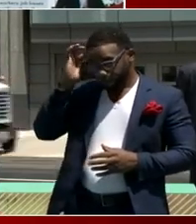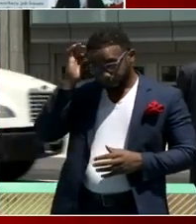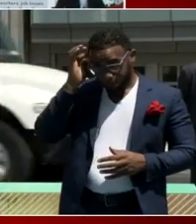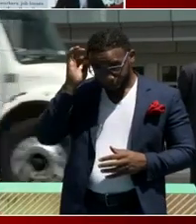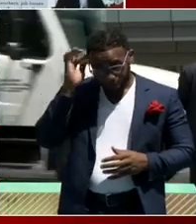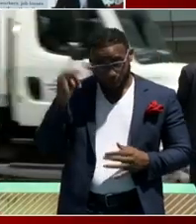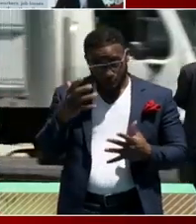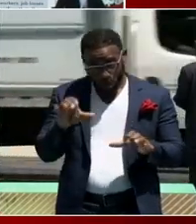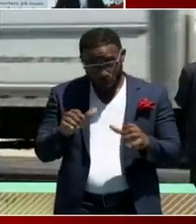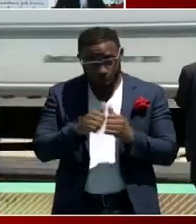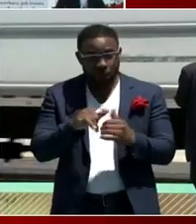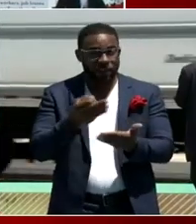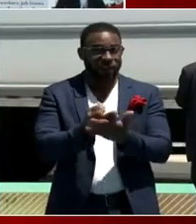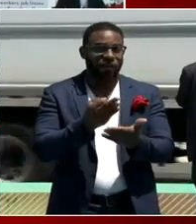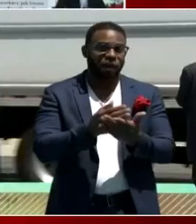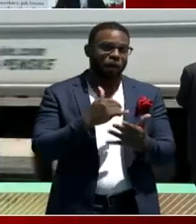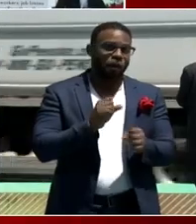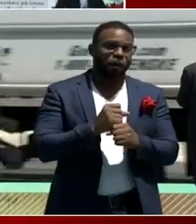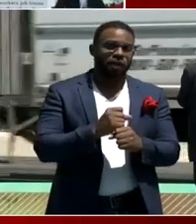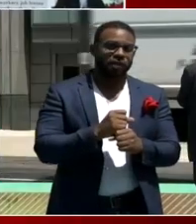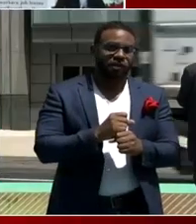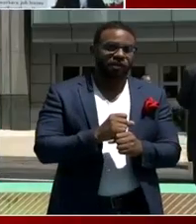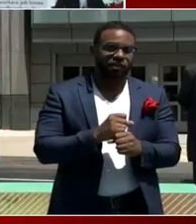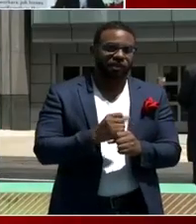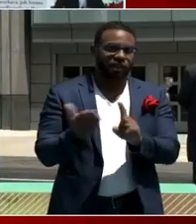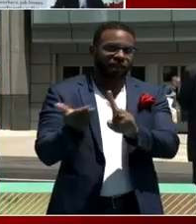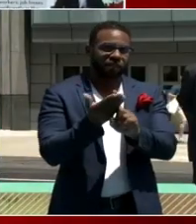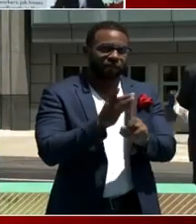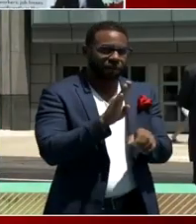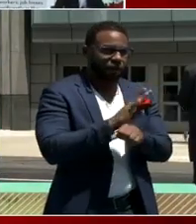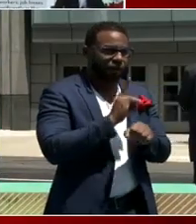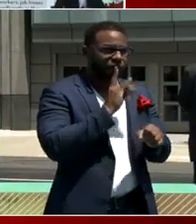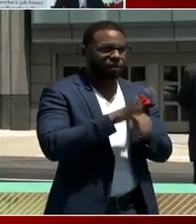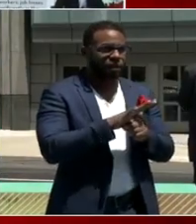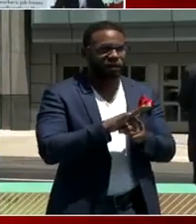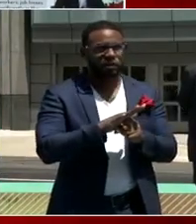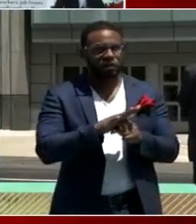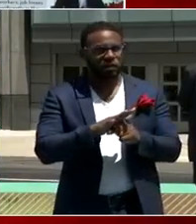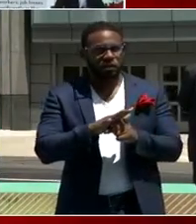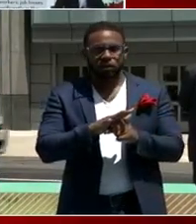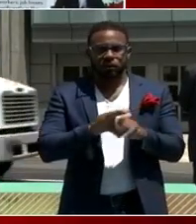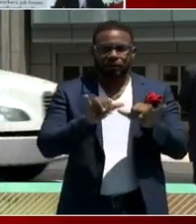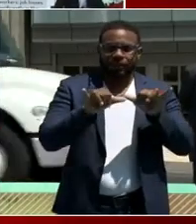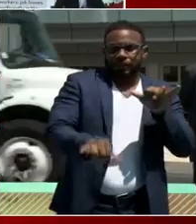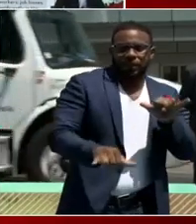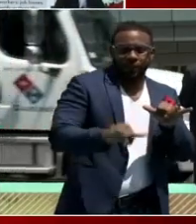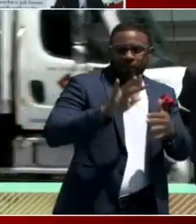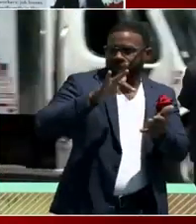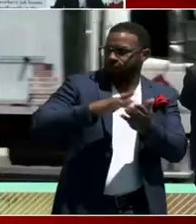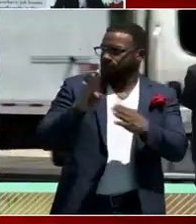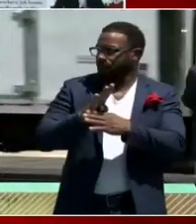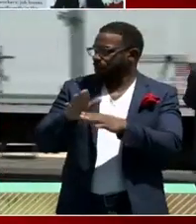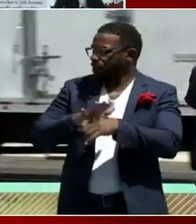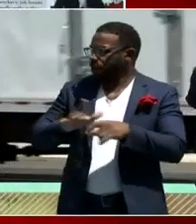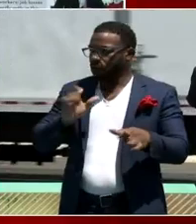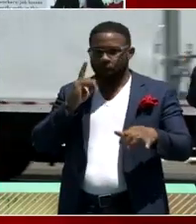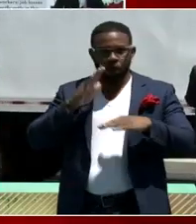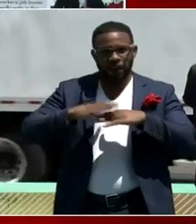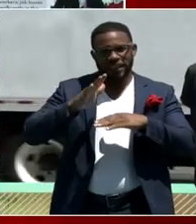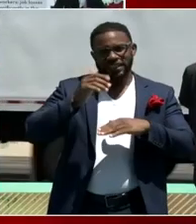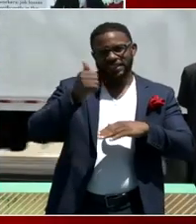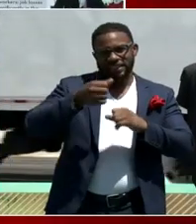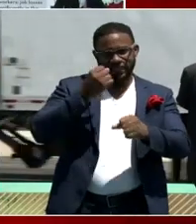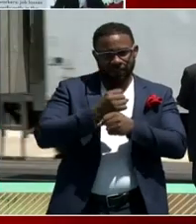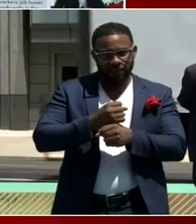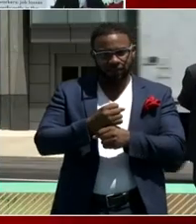what we want to do with this fund is we want to get businesses to commit to stay in the Central Business District, where we are today, for at least 10